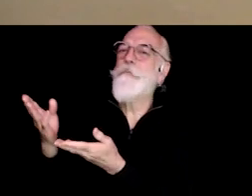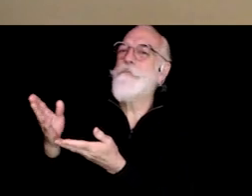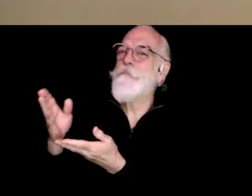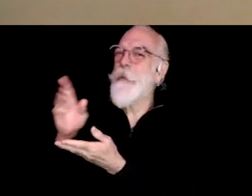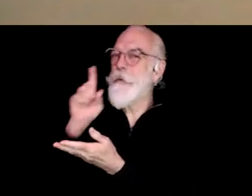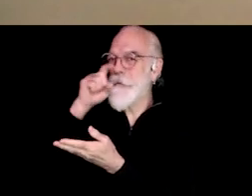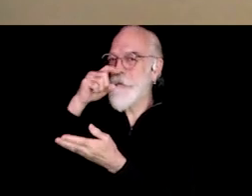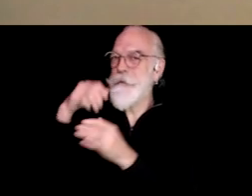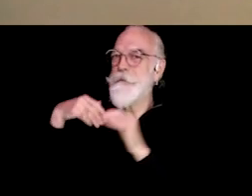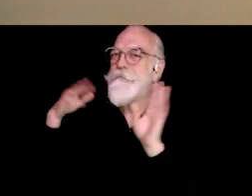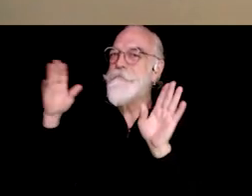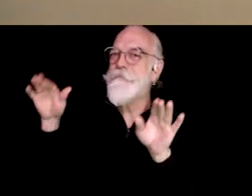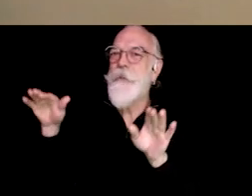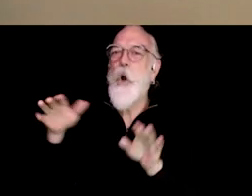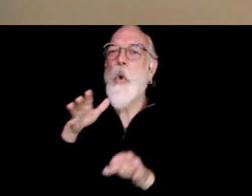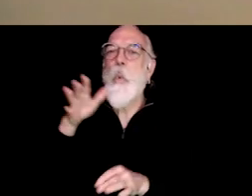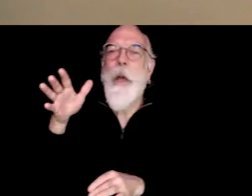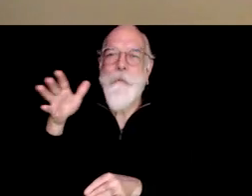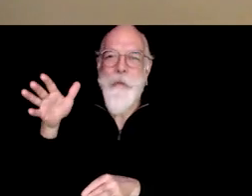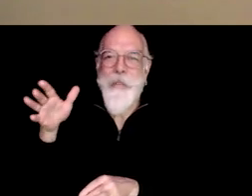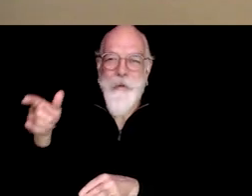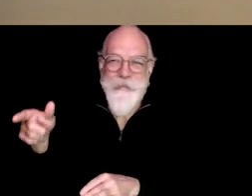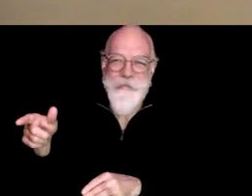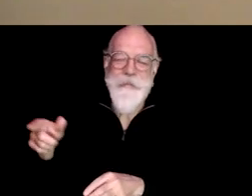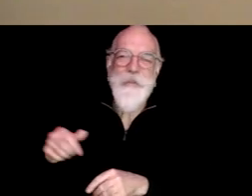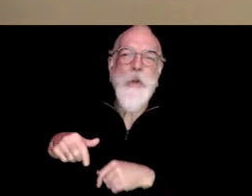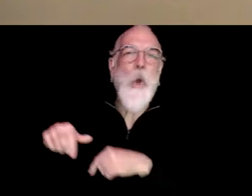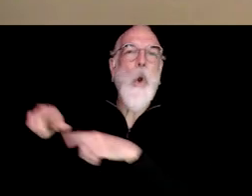to Ohio and